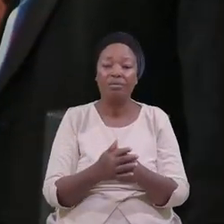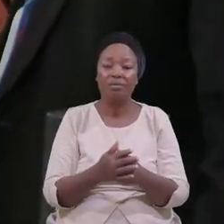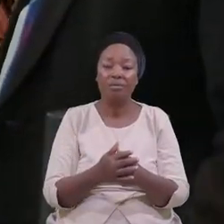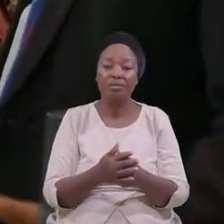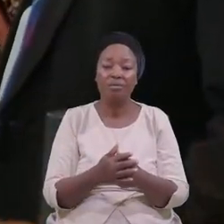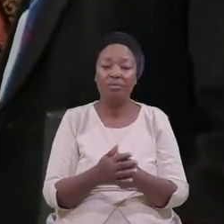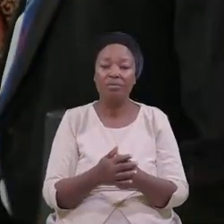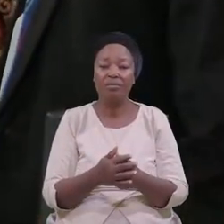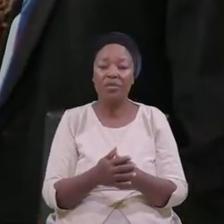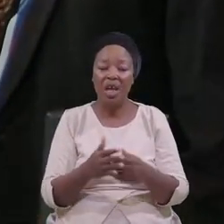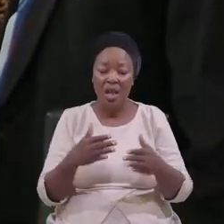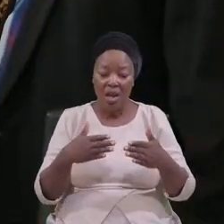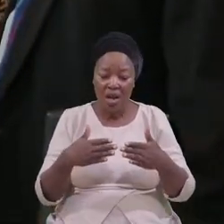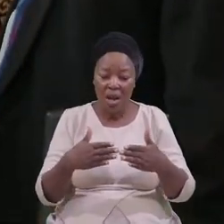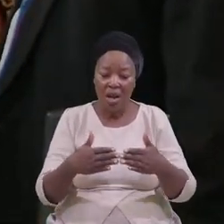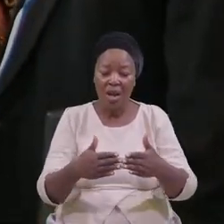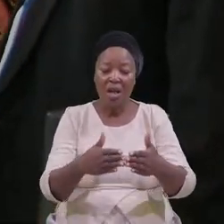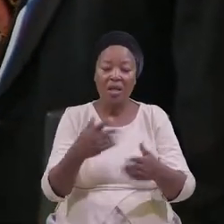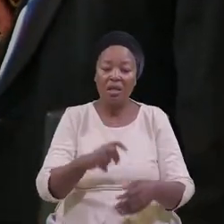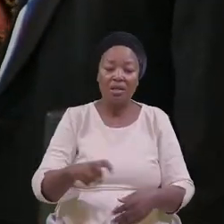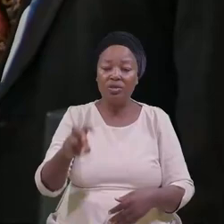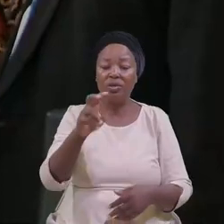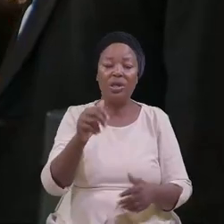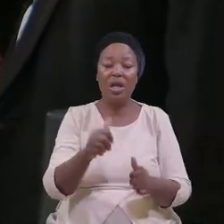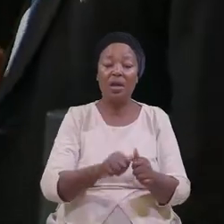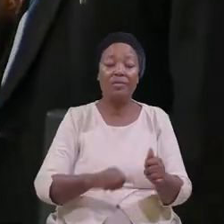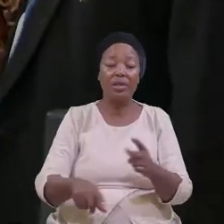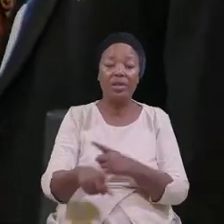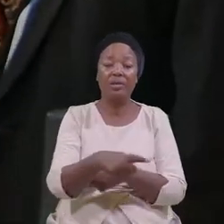directed their journey every day.